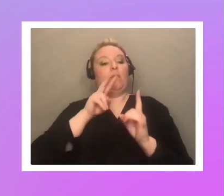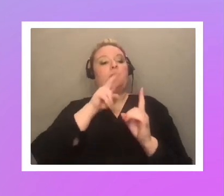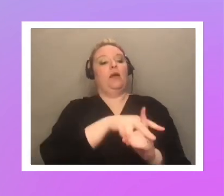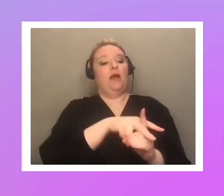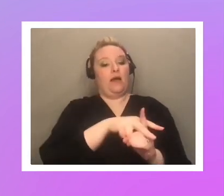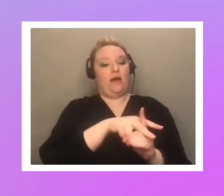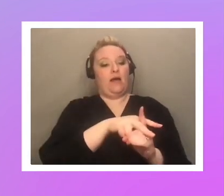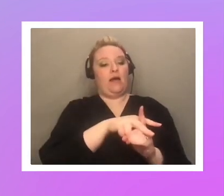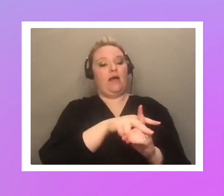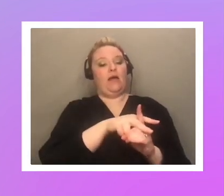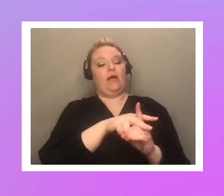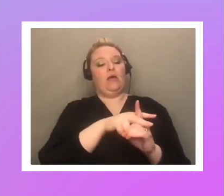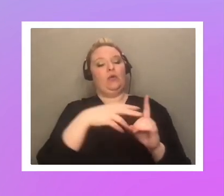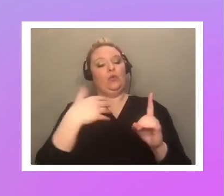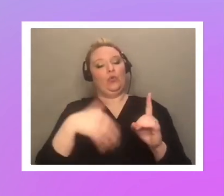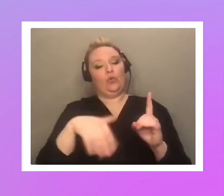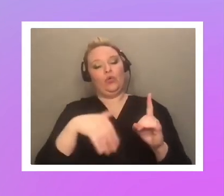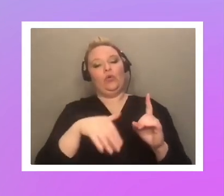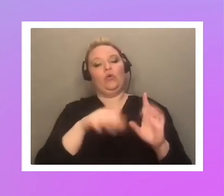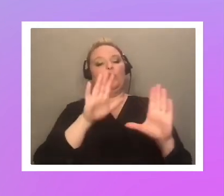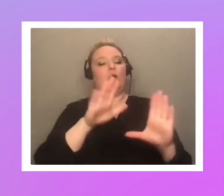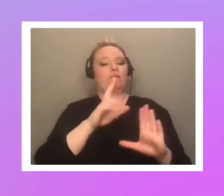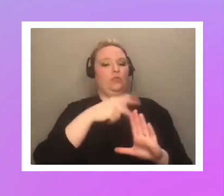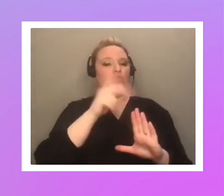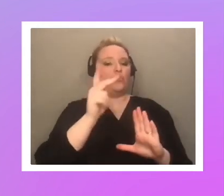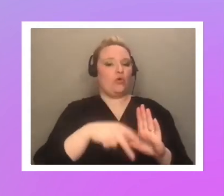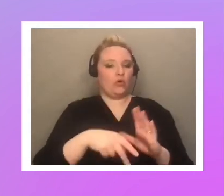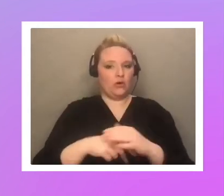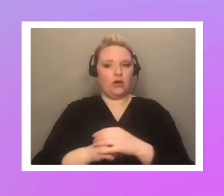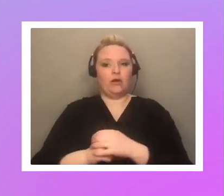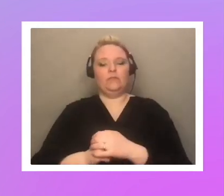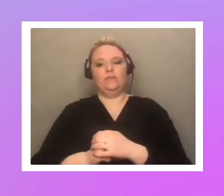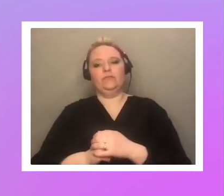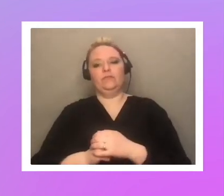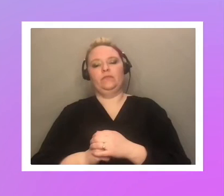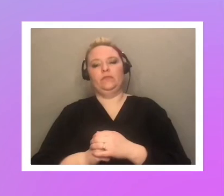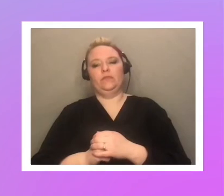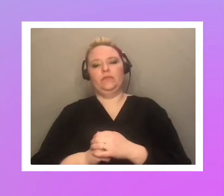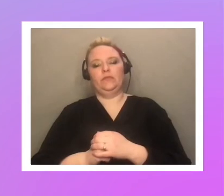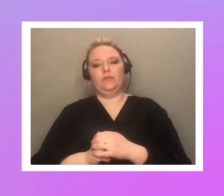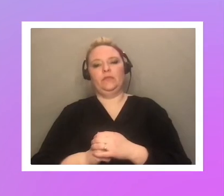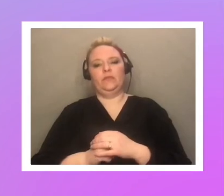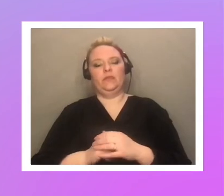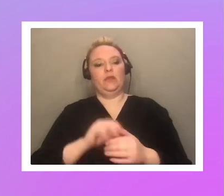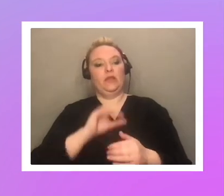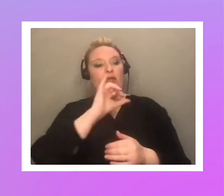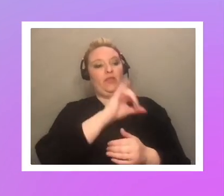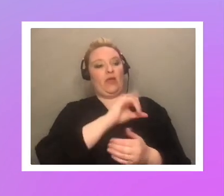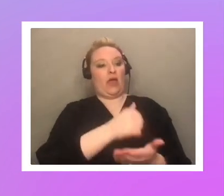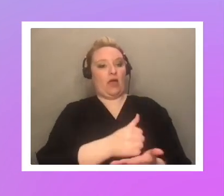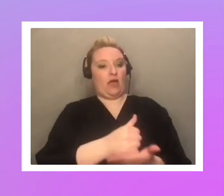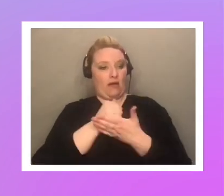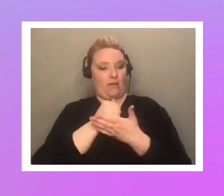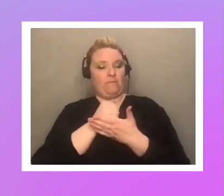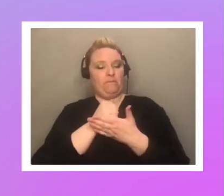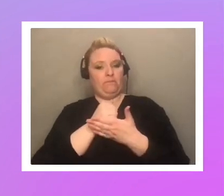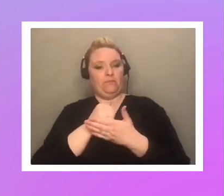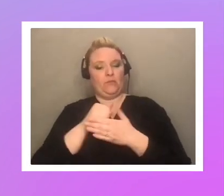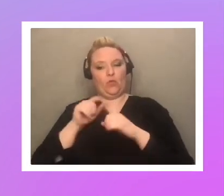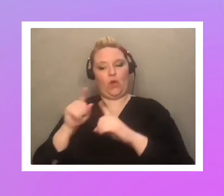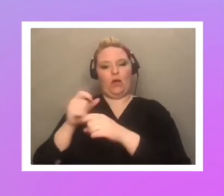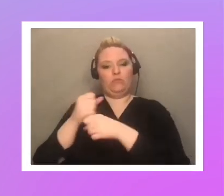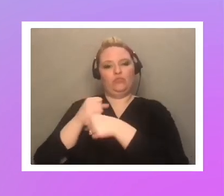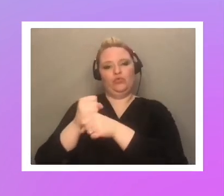really thriving program. And it helped us as we produced our